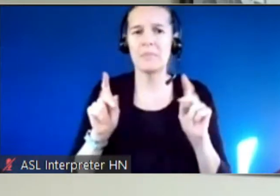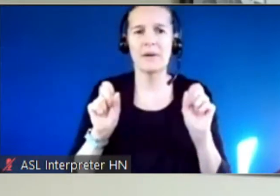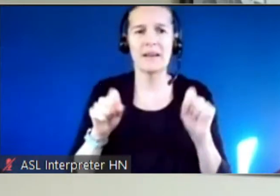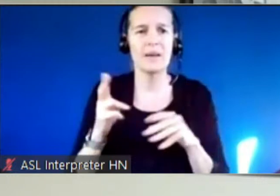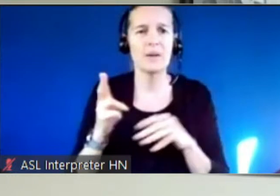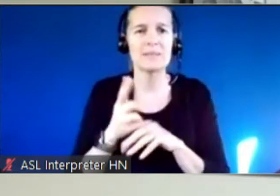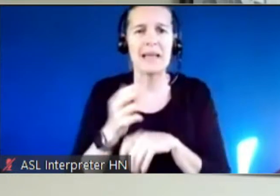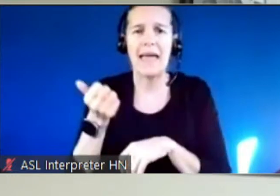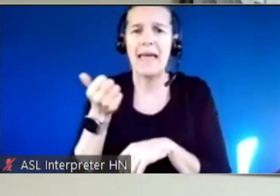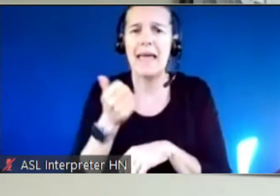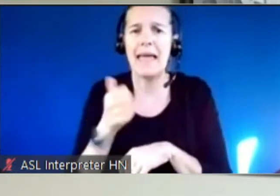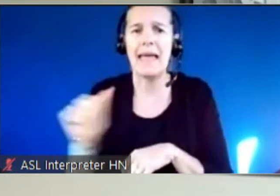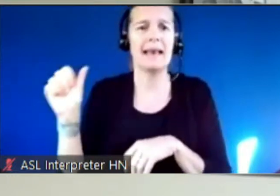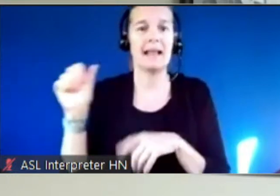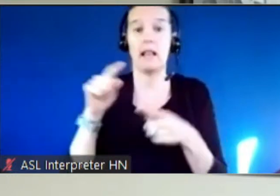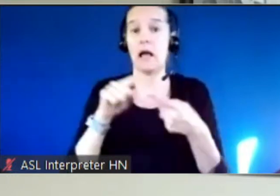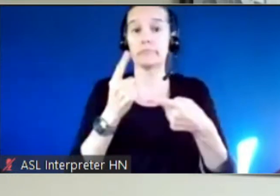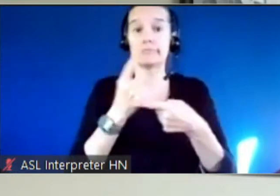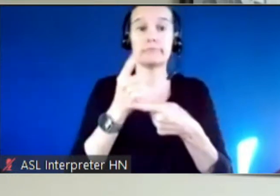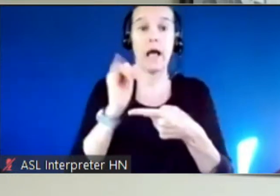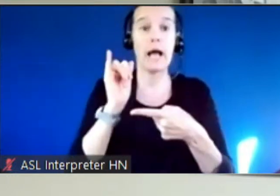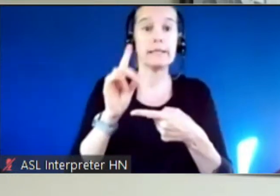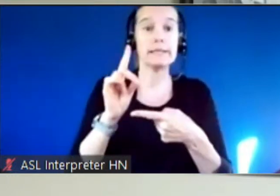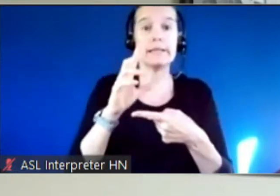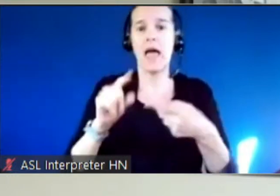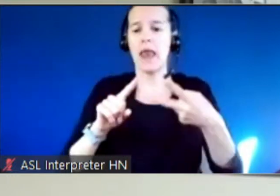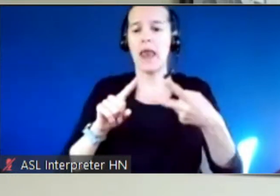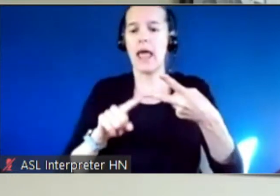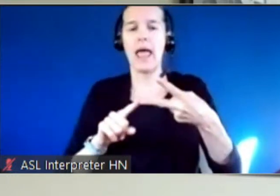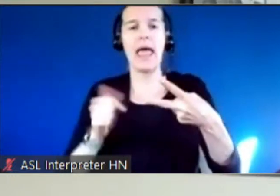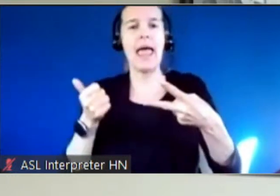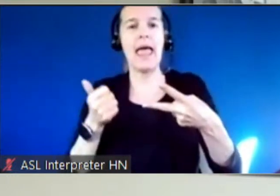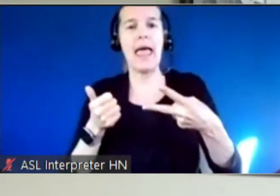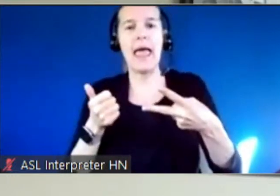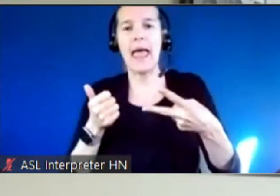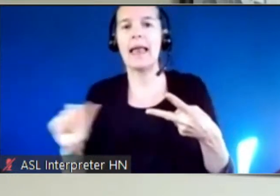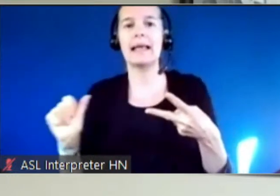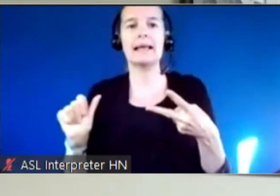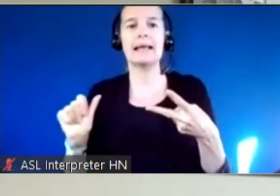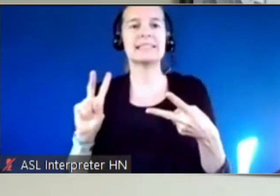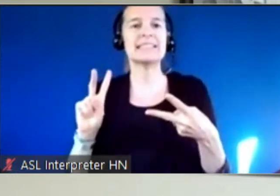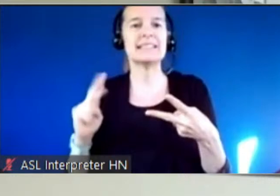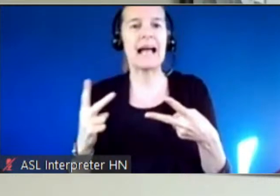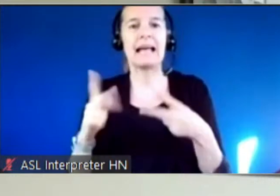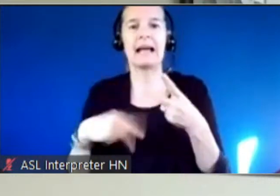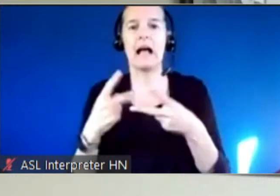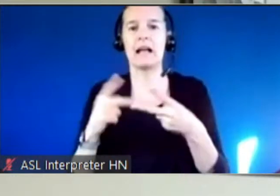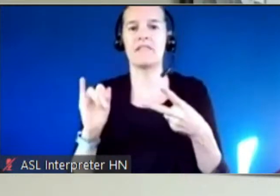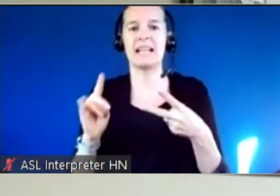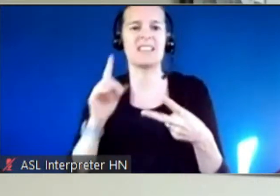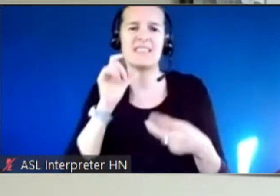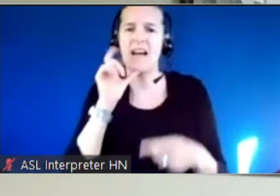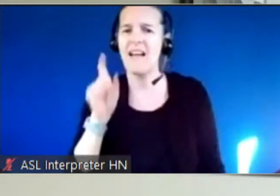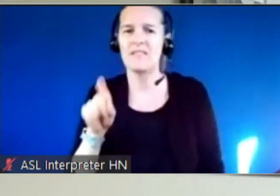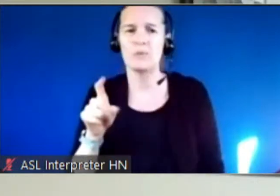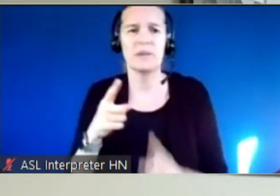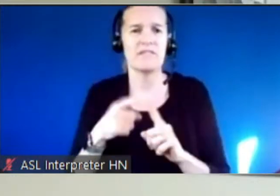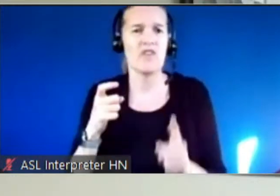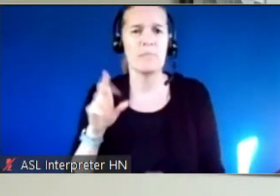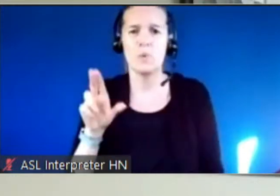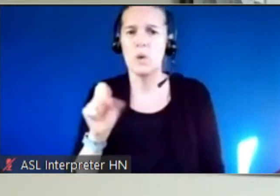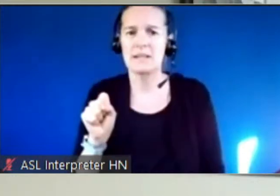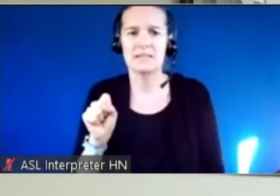any secondary form of identification. It does not have to be a United States or California